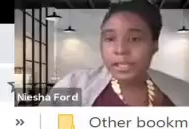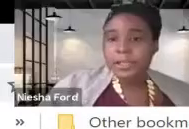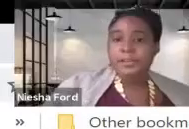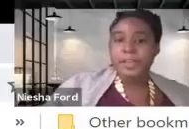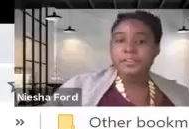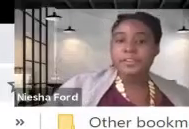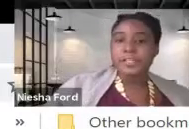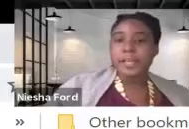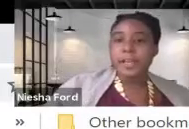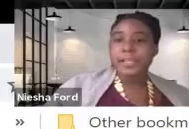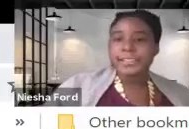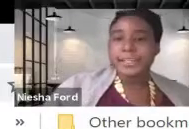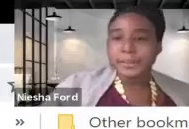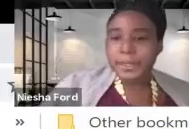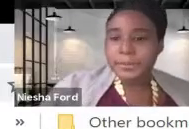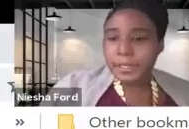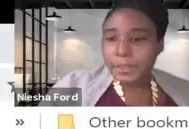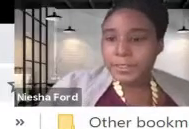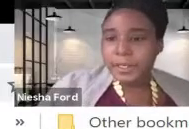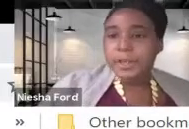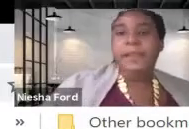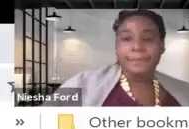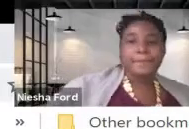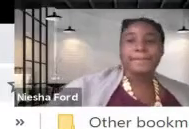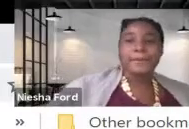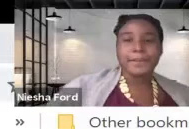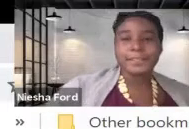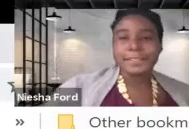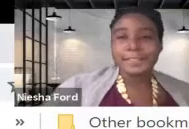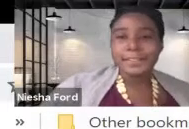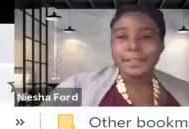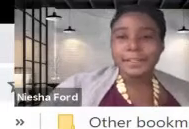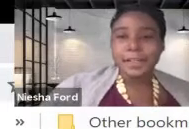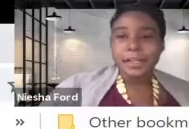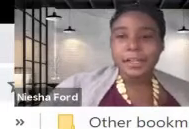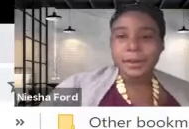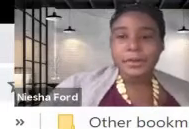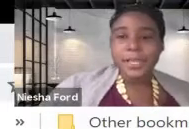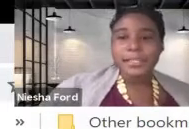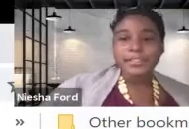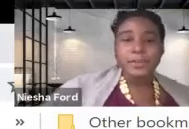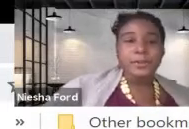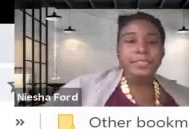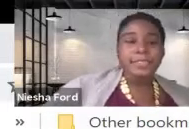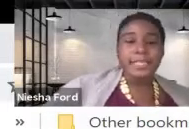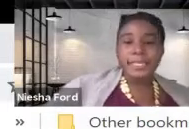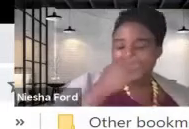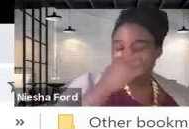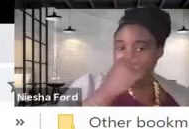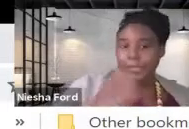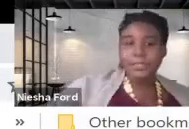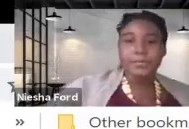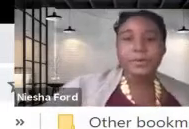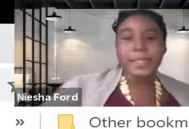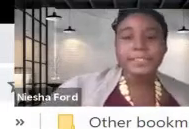All right. Are they on screen now? I can't tell when I'm sharing my screen. Okay, perfect. Okay, so